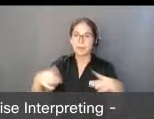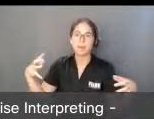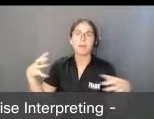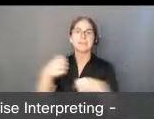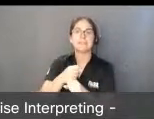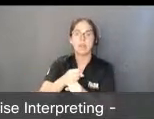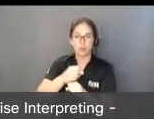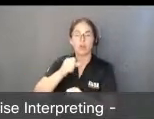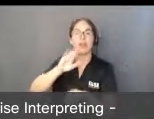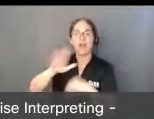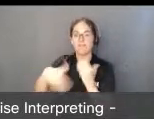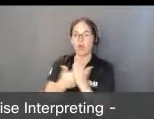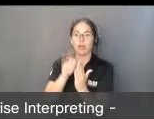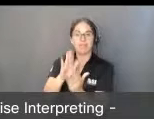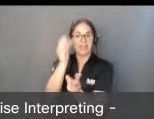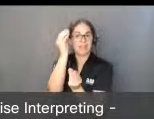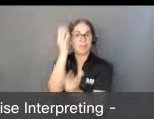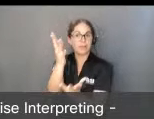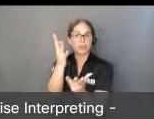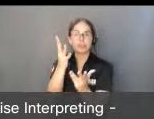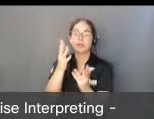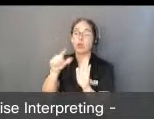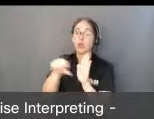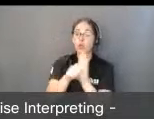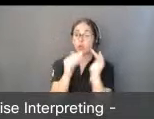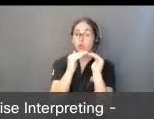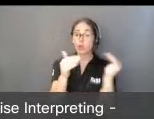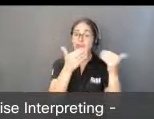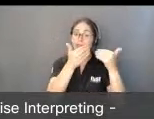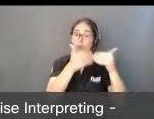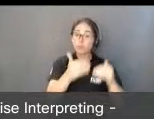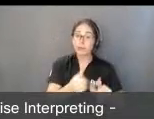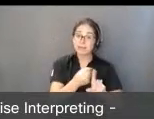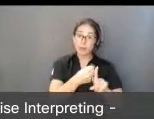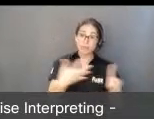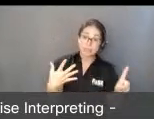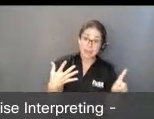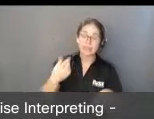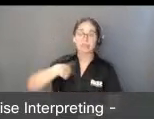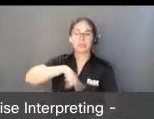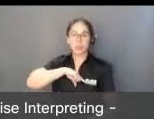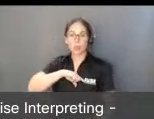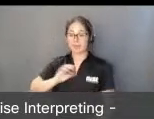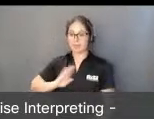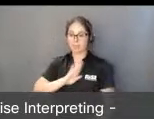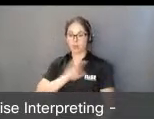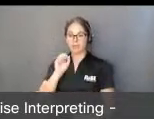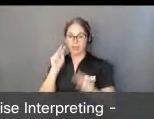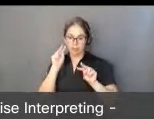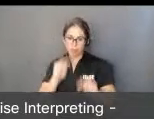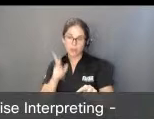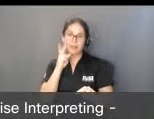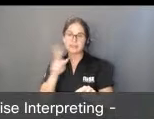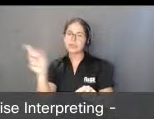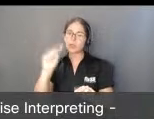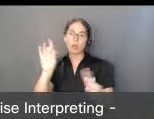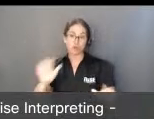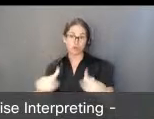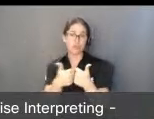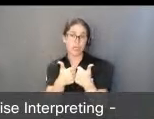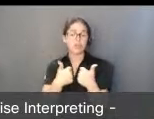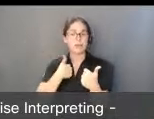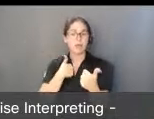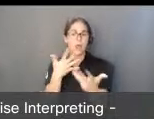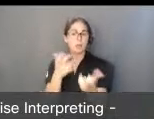have in the past, broken down by grade level, so that we have an idea of where we may see some challenges. That would be helpful. I would be